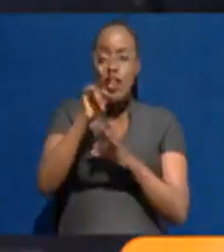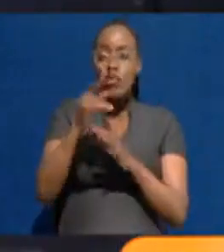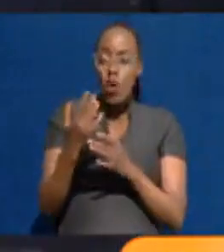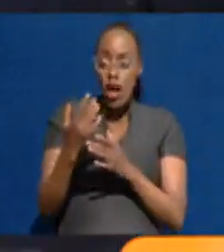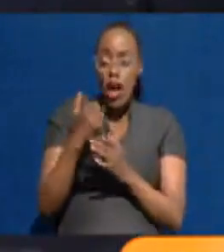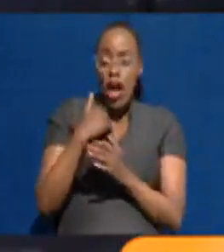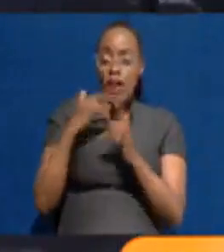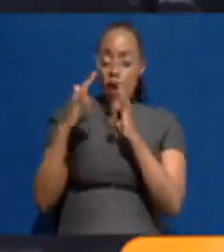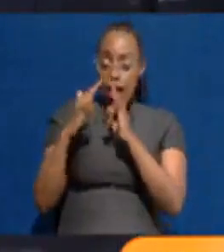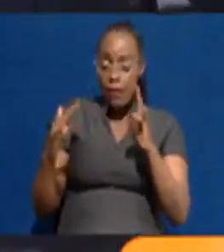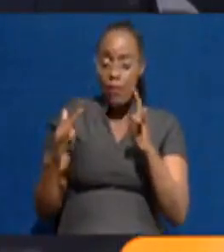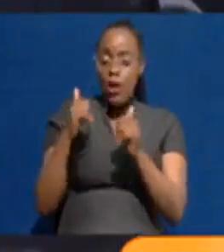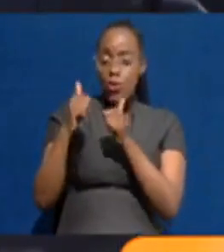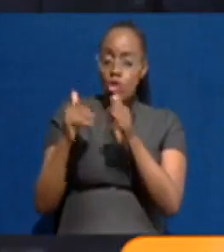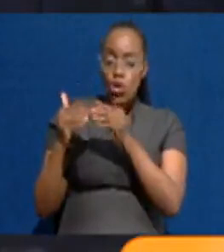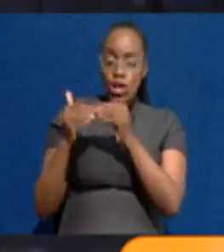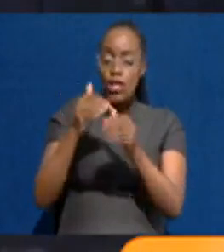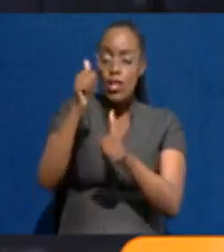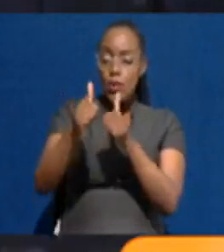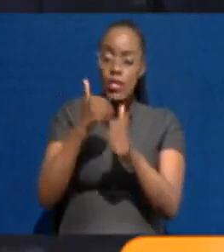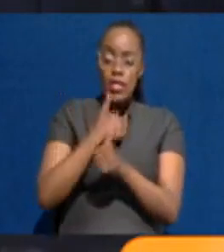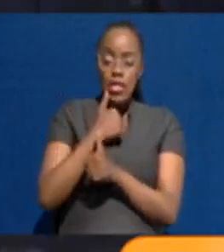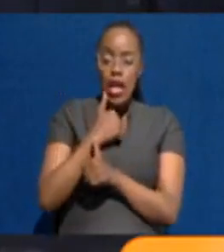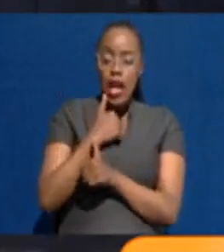a camp that has been